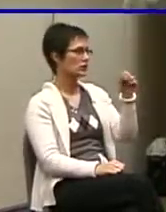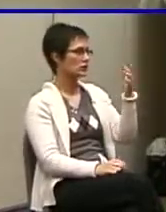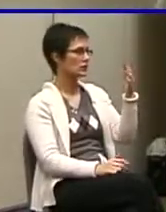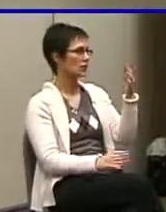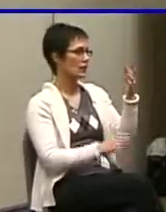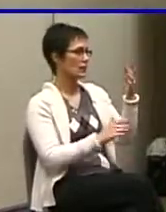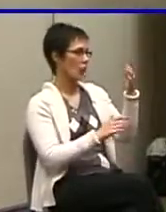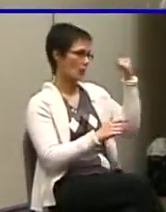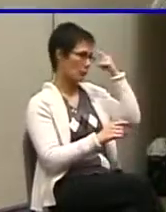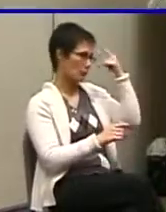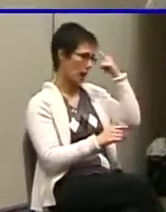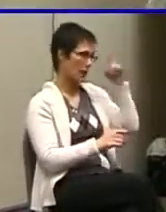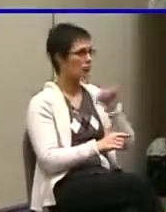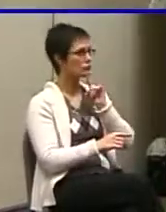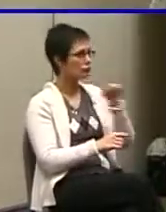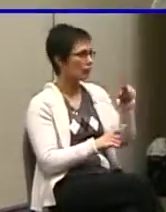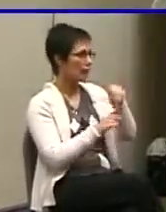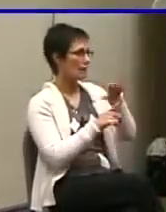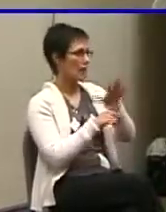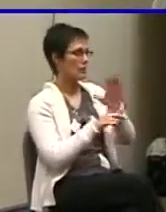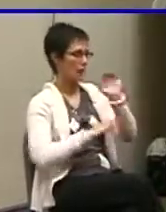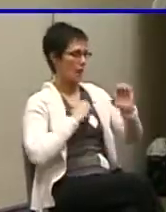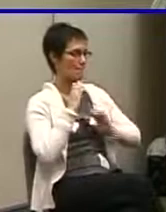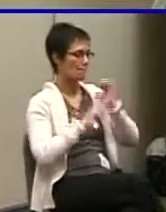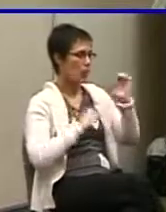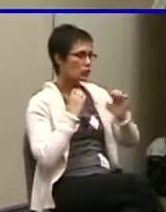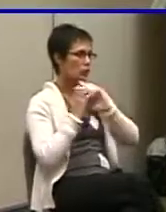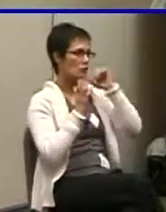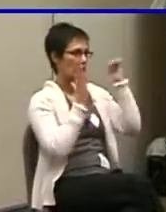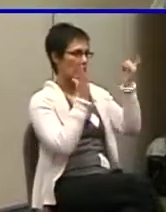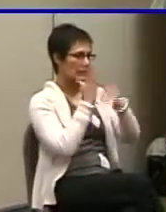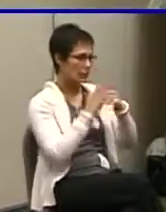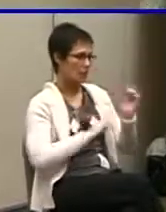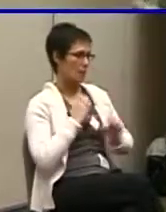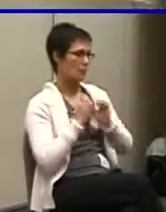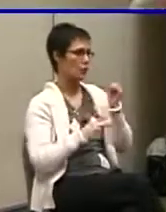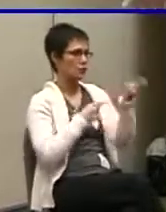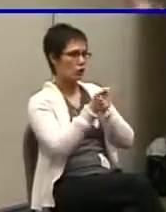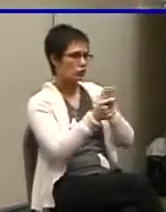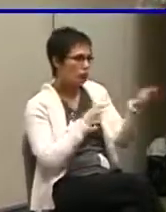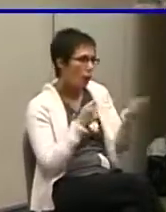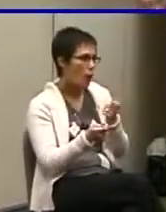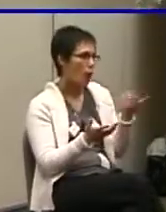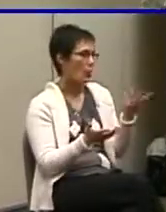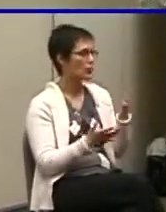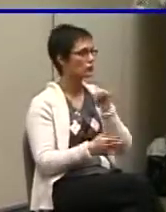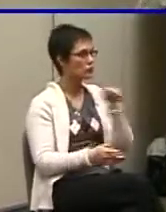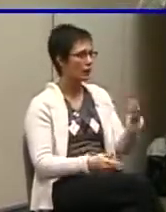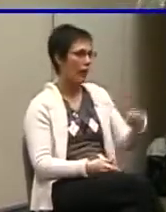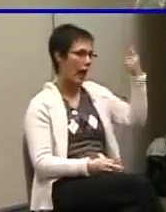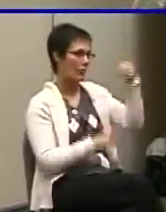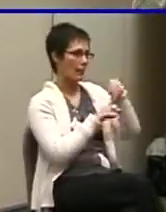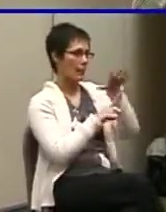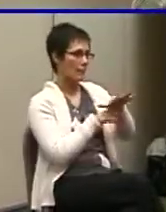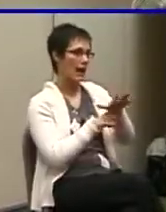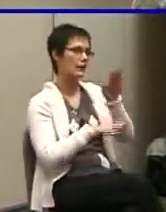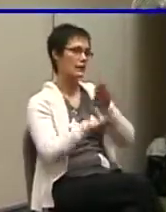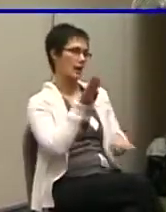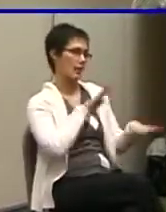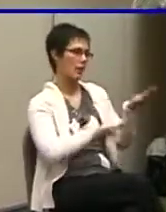highly impacted. And so emotion recognition, emotion management, emotion control are all highly impacted